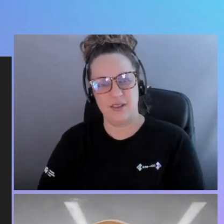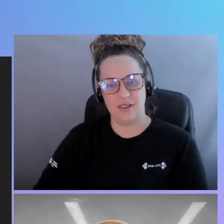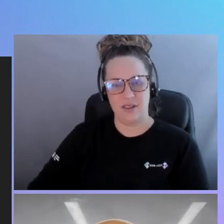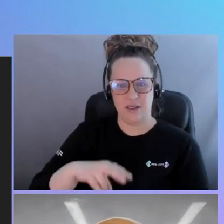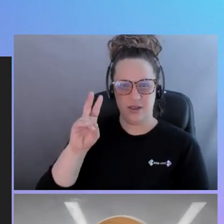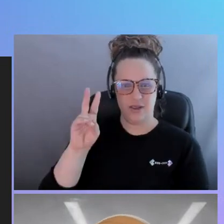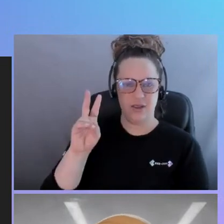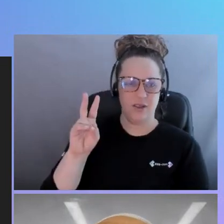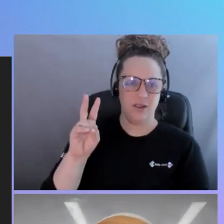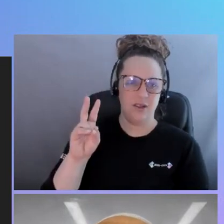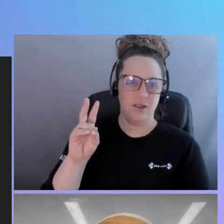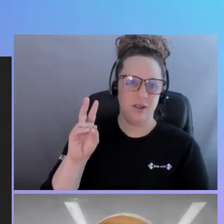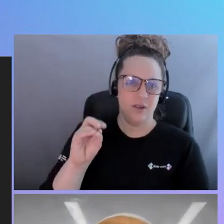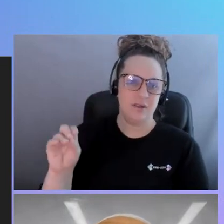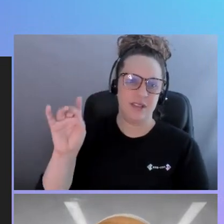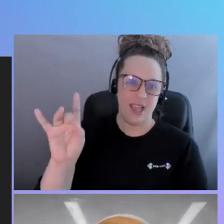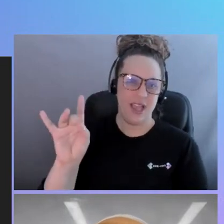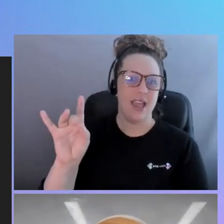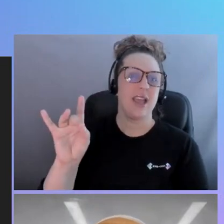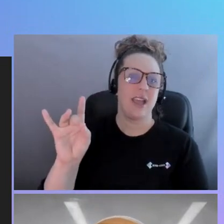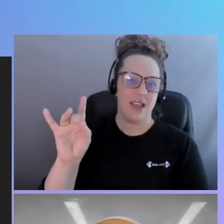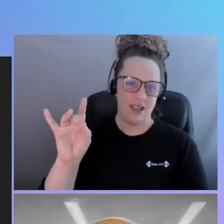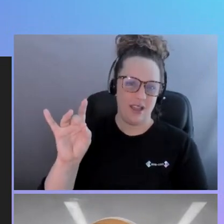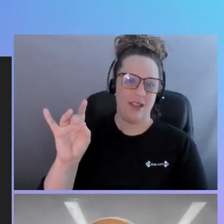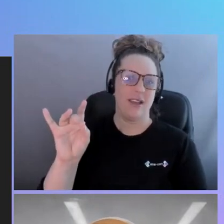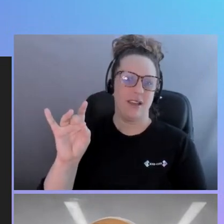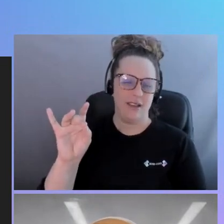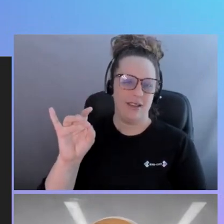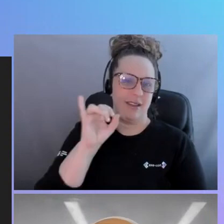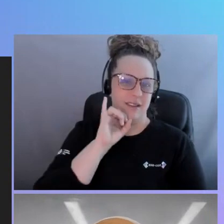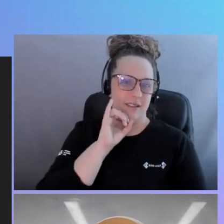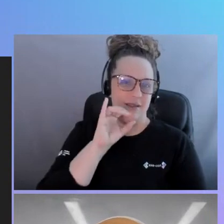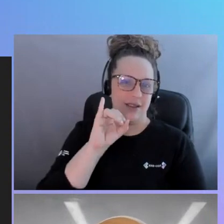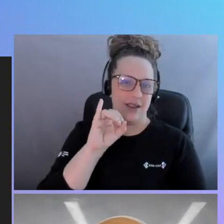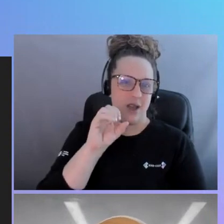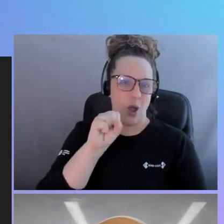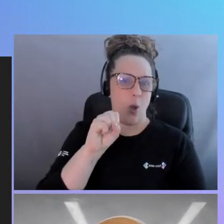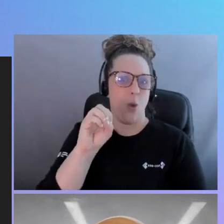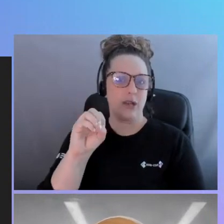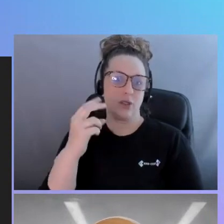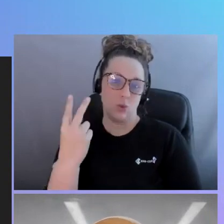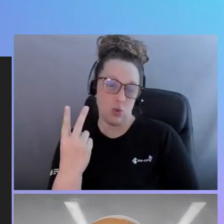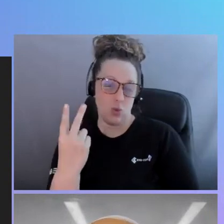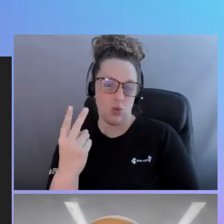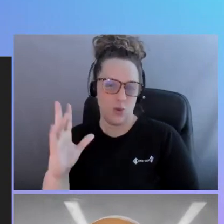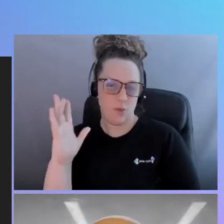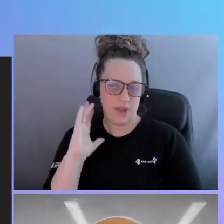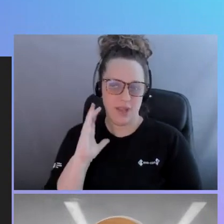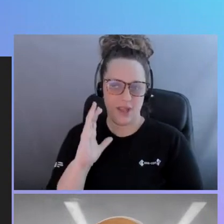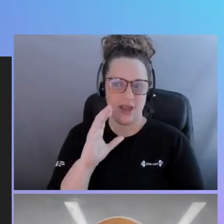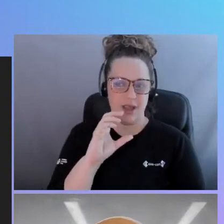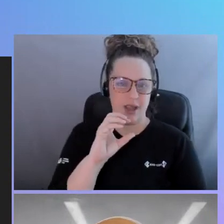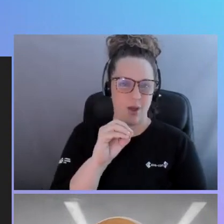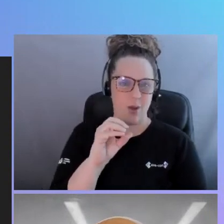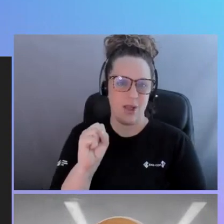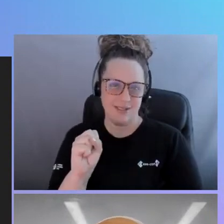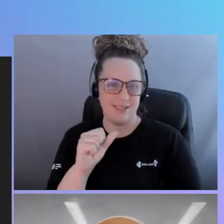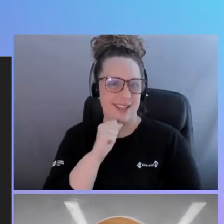2008, an iPhone OS 2 was presented. Yeah, back then was called iPhone OS 2, iPhone OS instead of